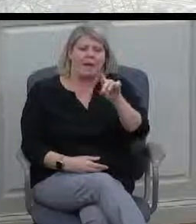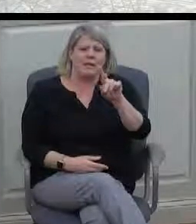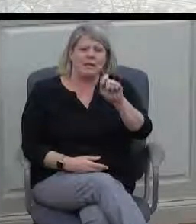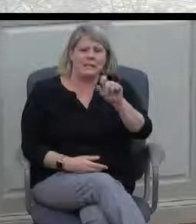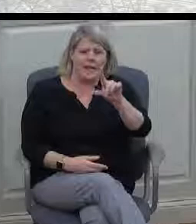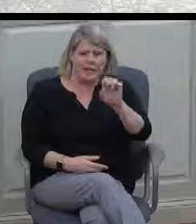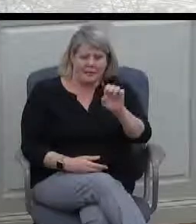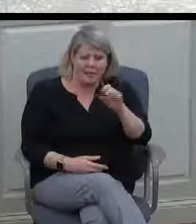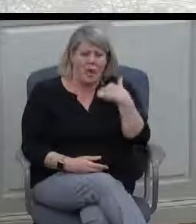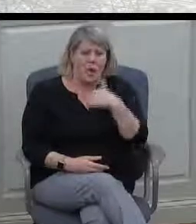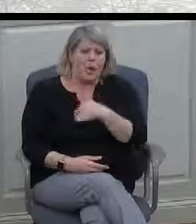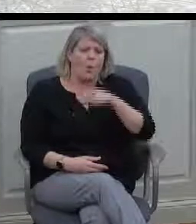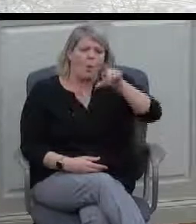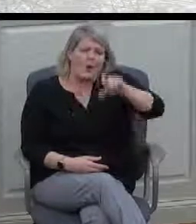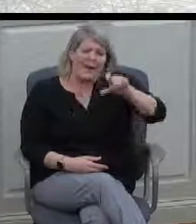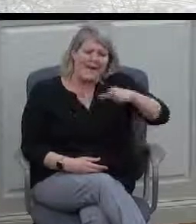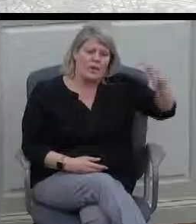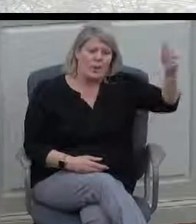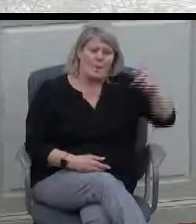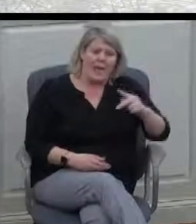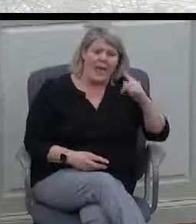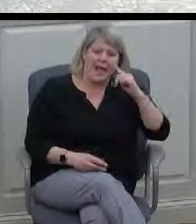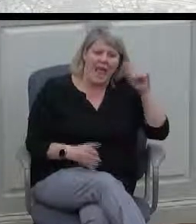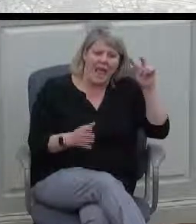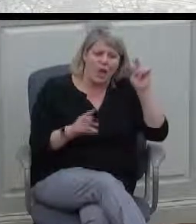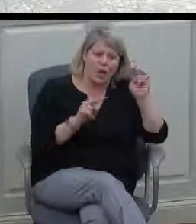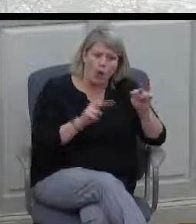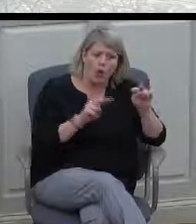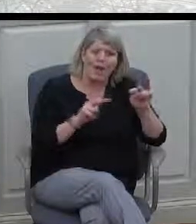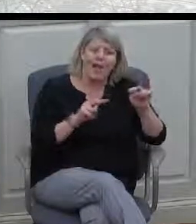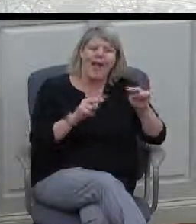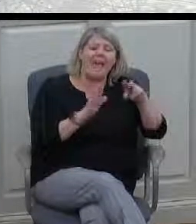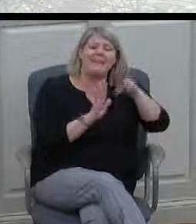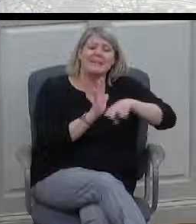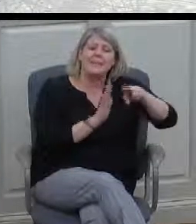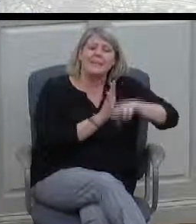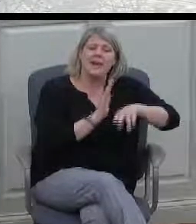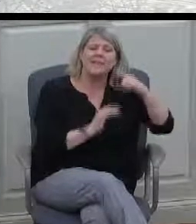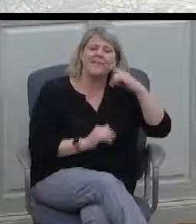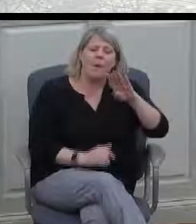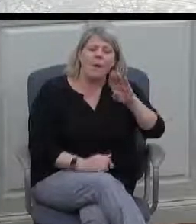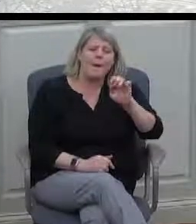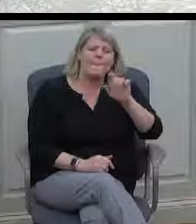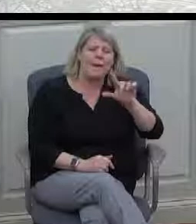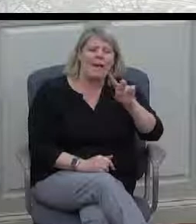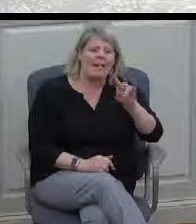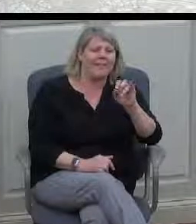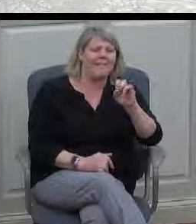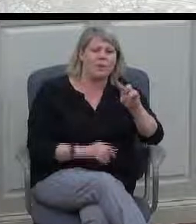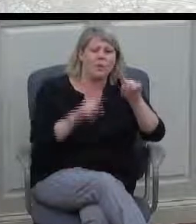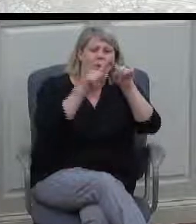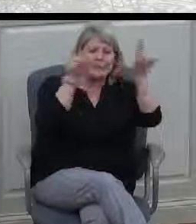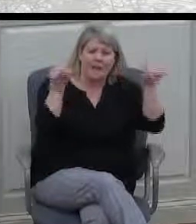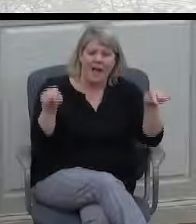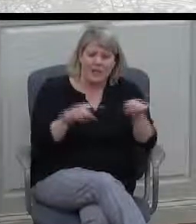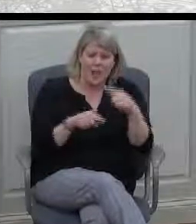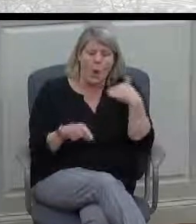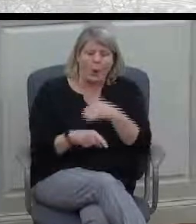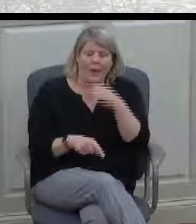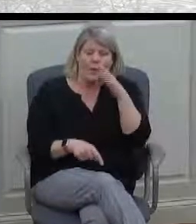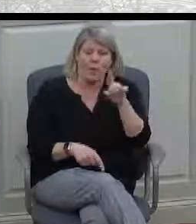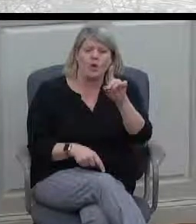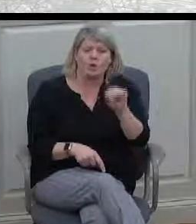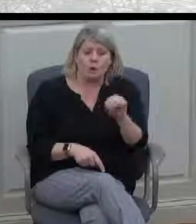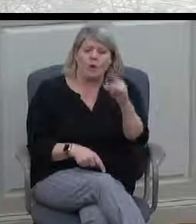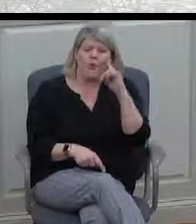the Bellevue section signage as well. We're going to work, now that we have the logo approved and we were talking about wayfinding signage, we're going to do new wayfinding signage